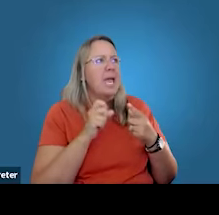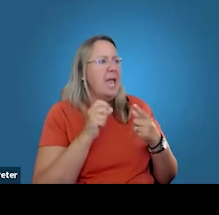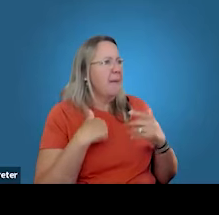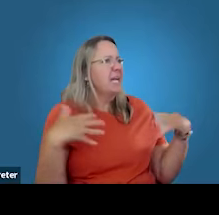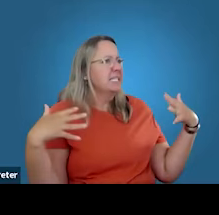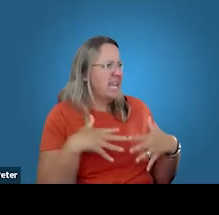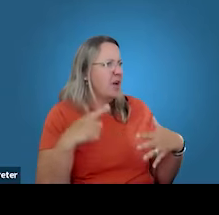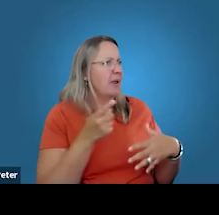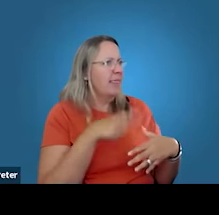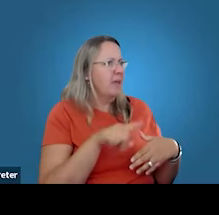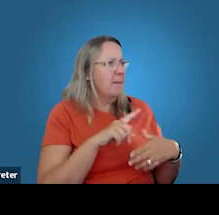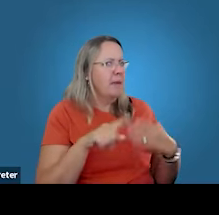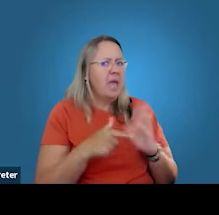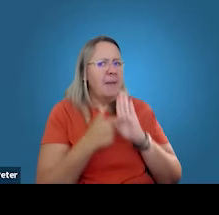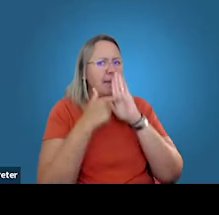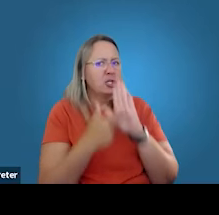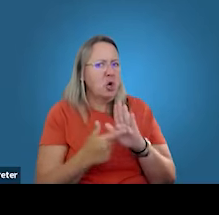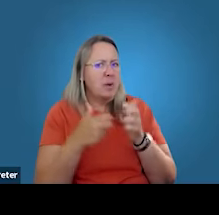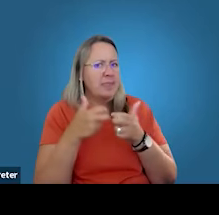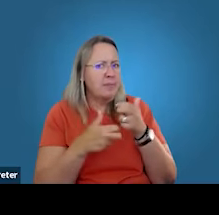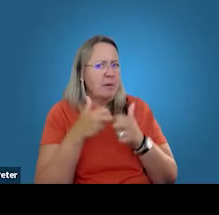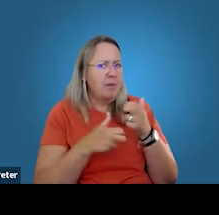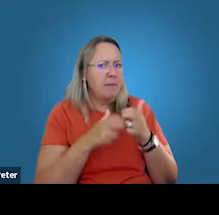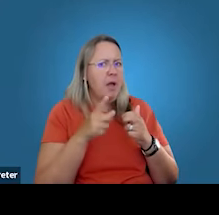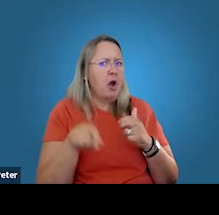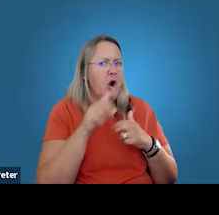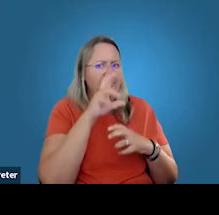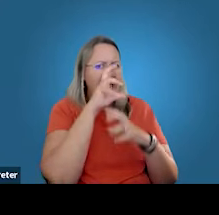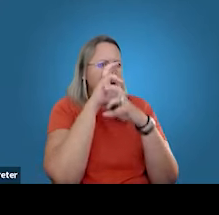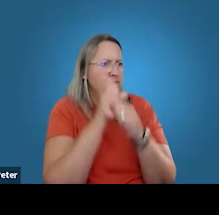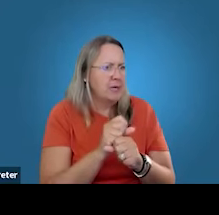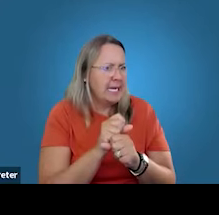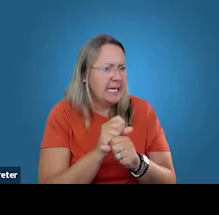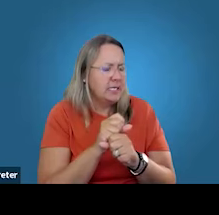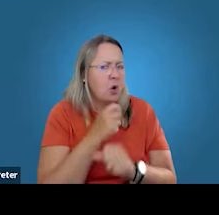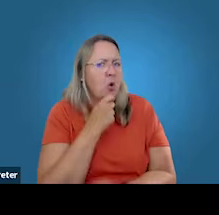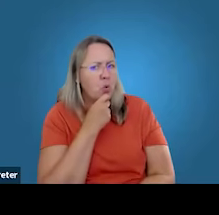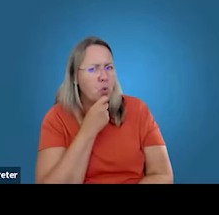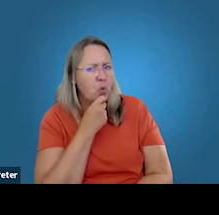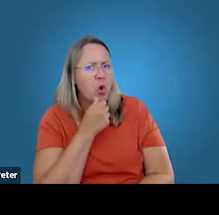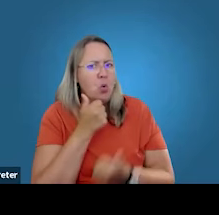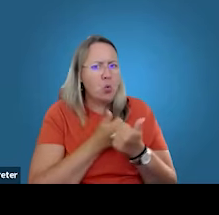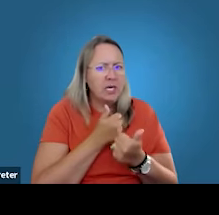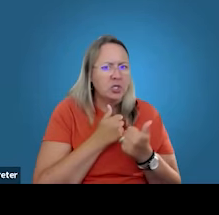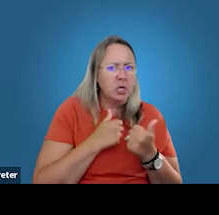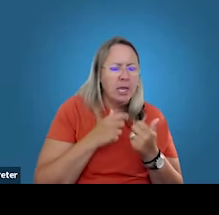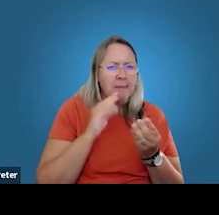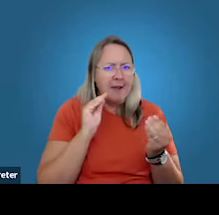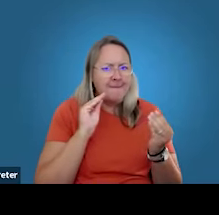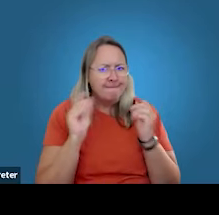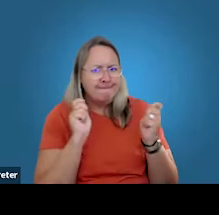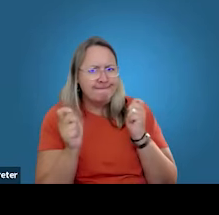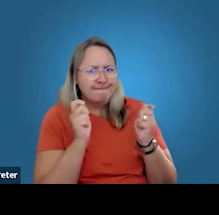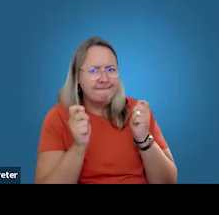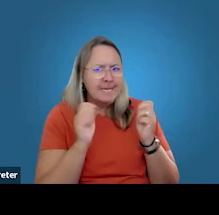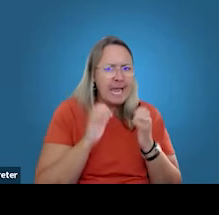problem in some way, in a way that really startles them and brings them into it? Are you intriguing them, as that Barbie clip does? Are you reframing something in some way? Are